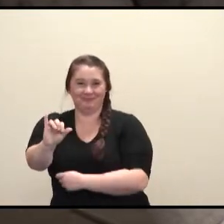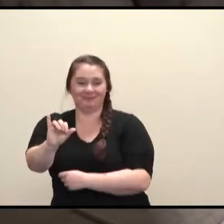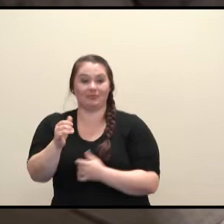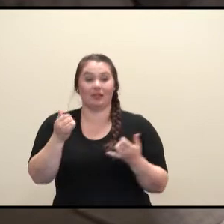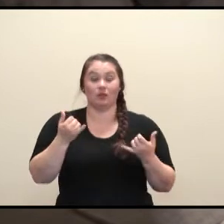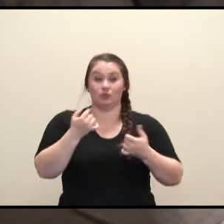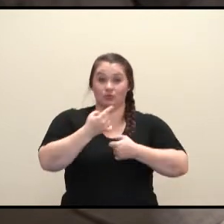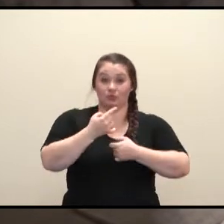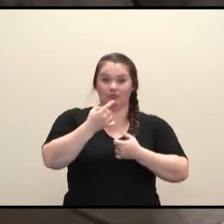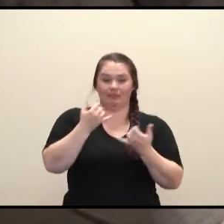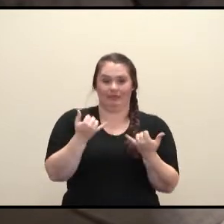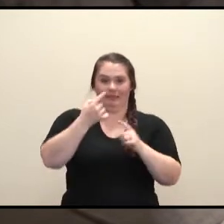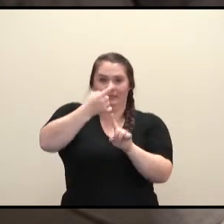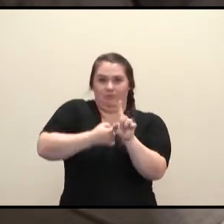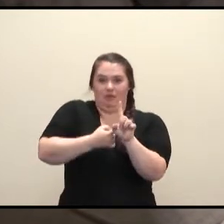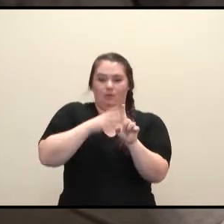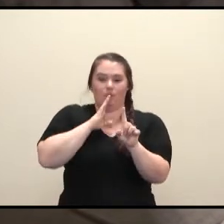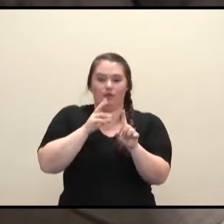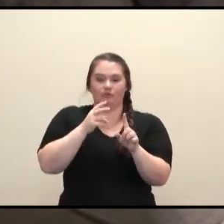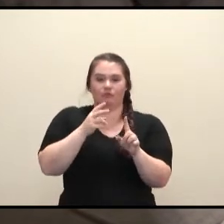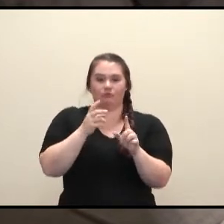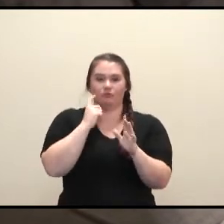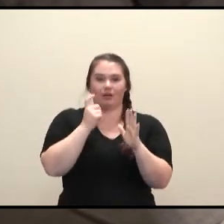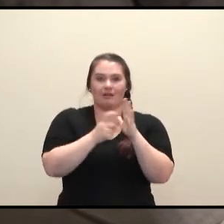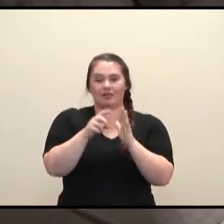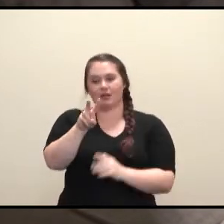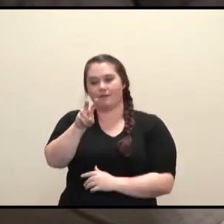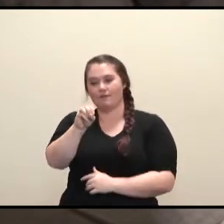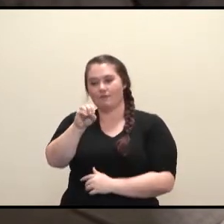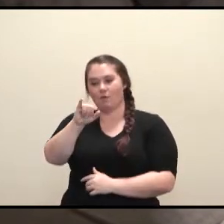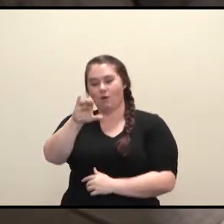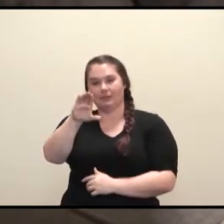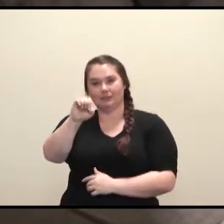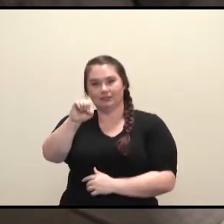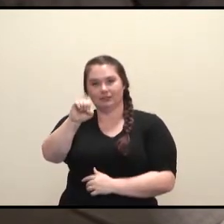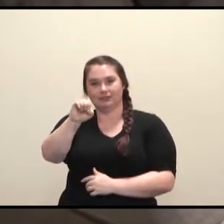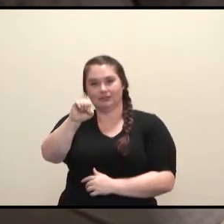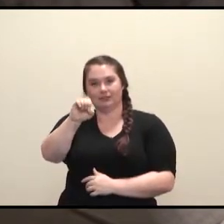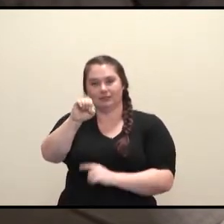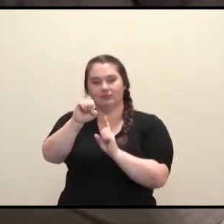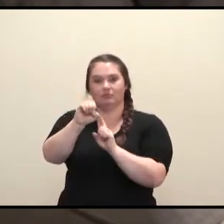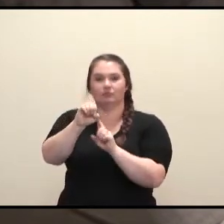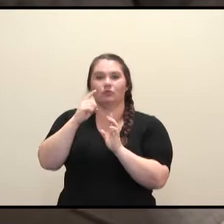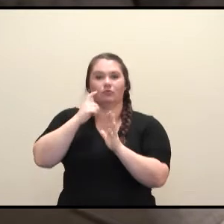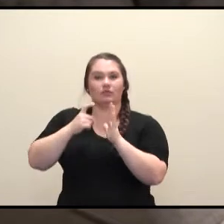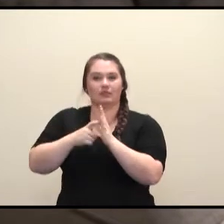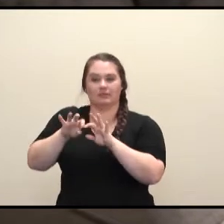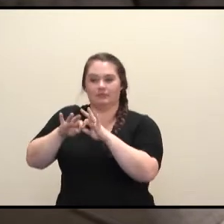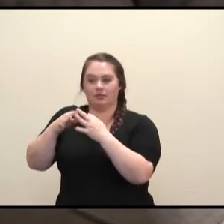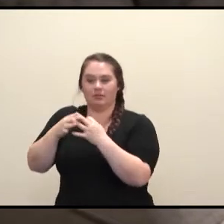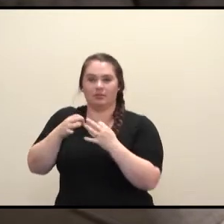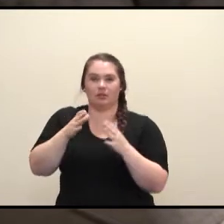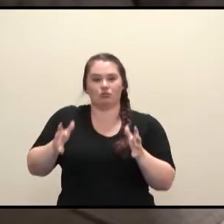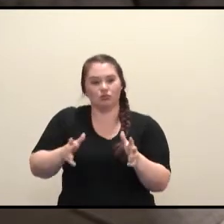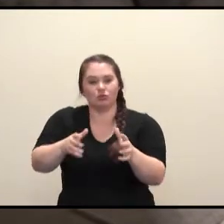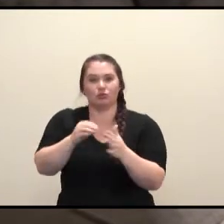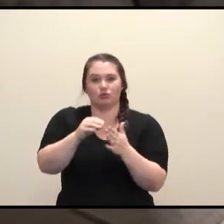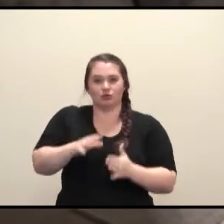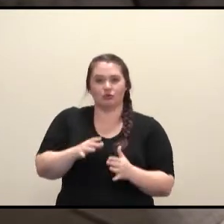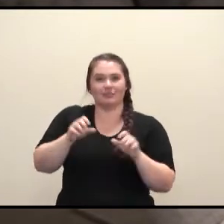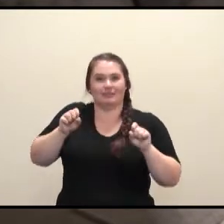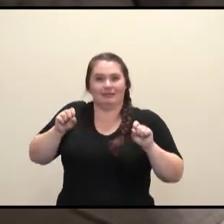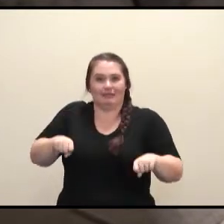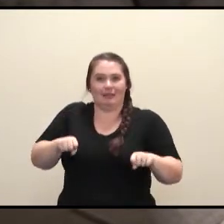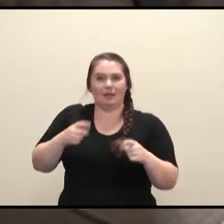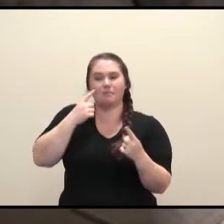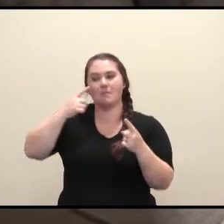district is recognizing Voice. Voice's mission is to empower children and their families to lead healthy and productive lives by promoting